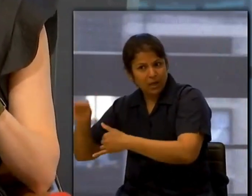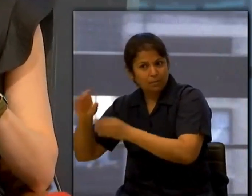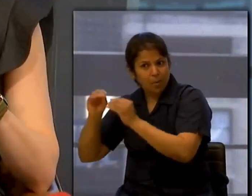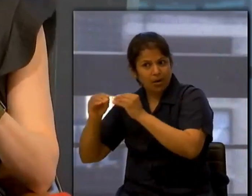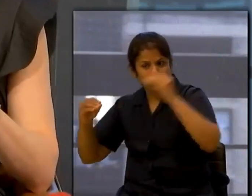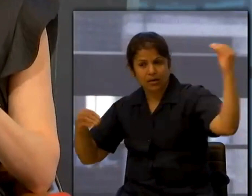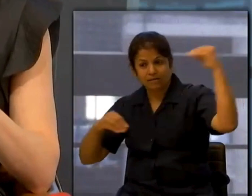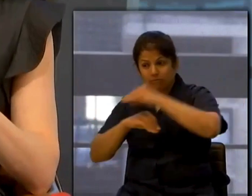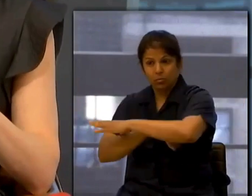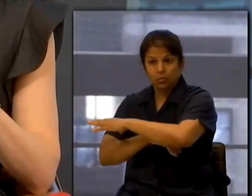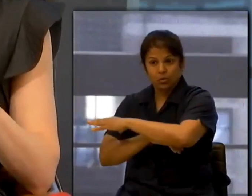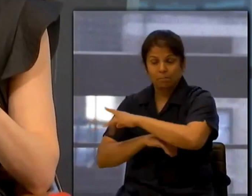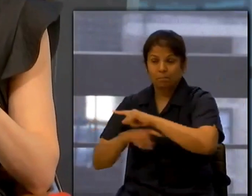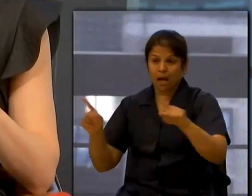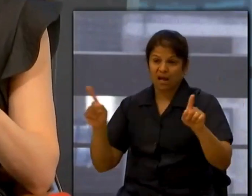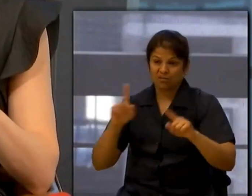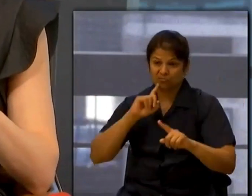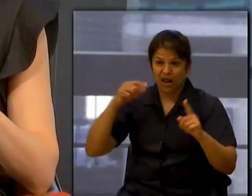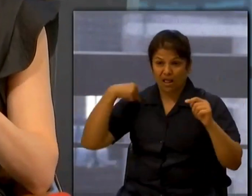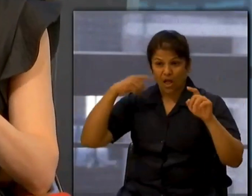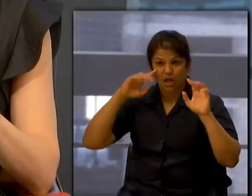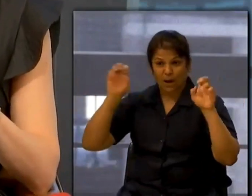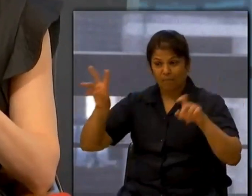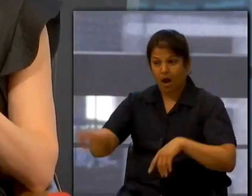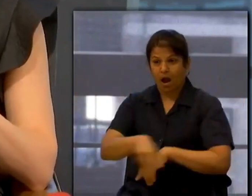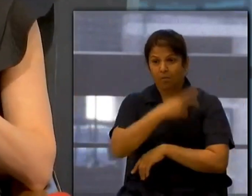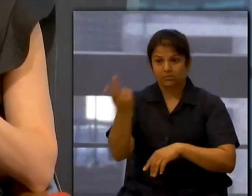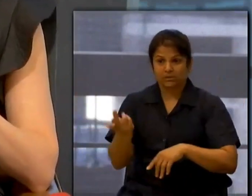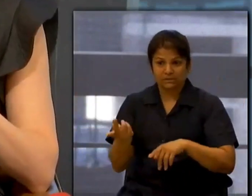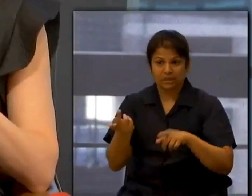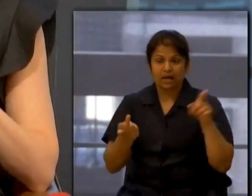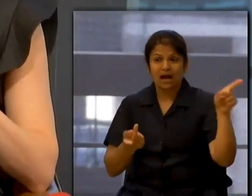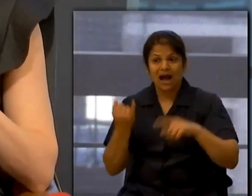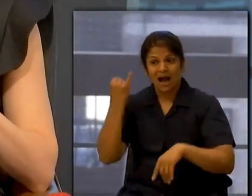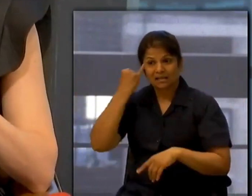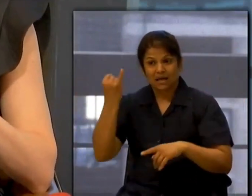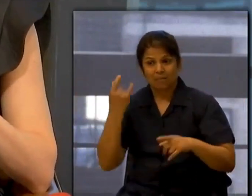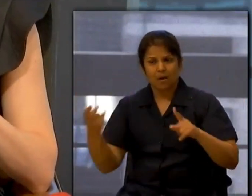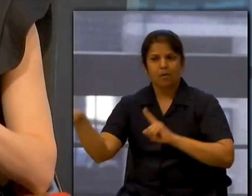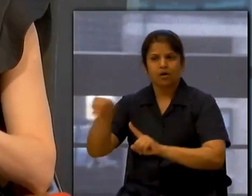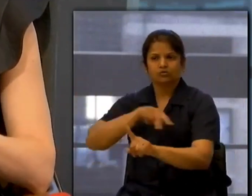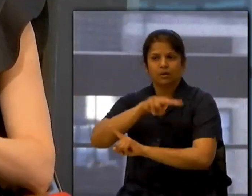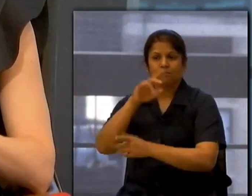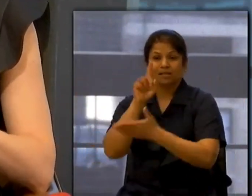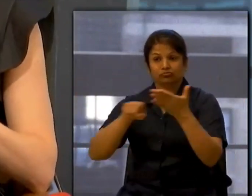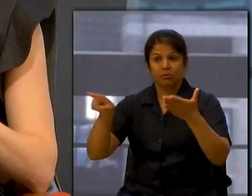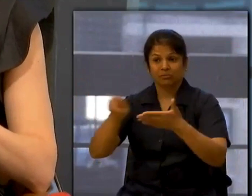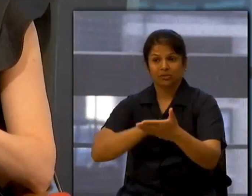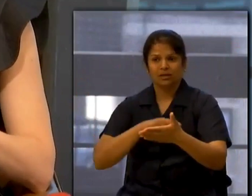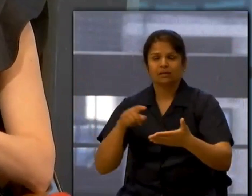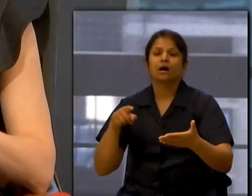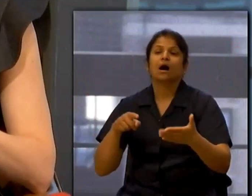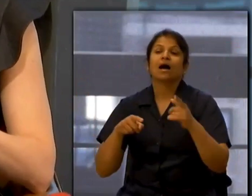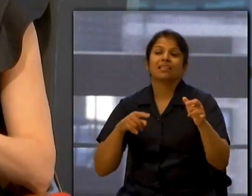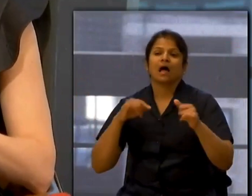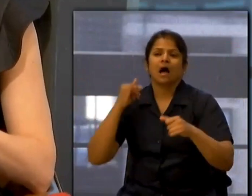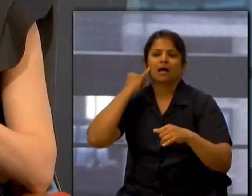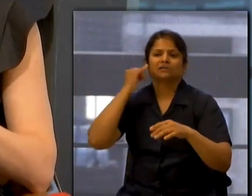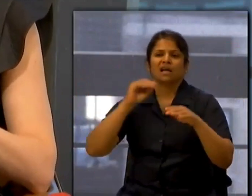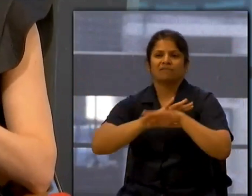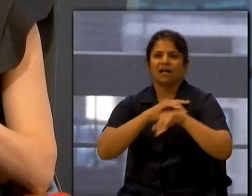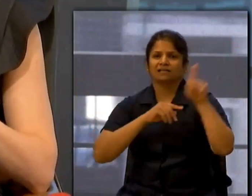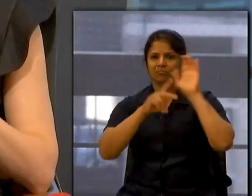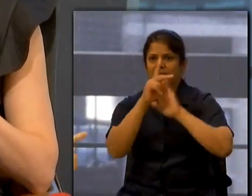actually it's the attitudes and the biases that are the root cause, and the symptoms show up in our policies and in our programs